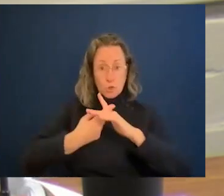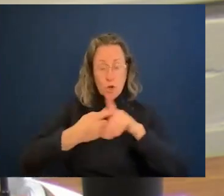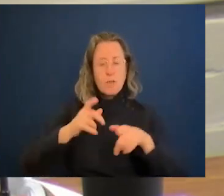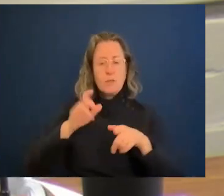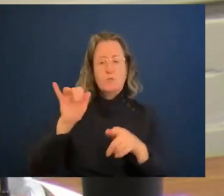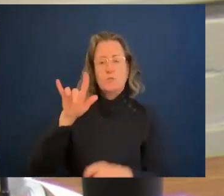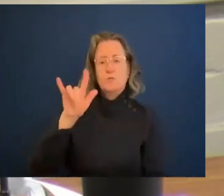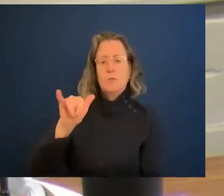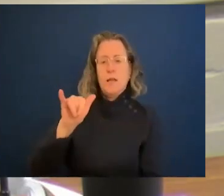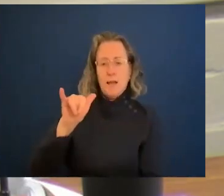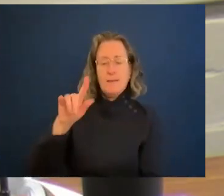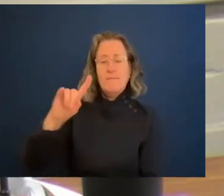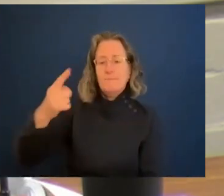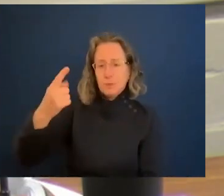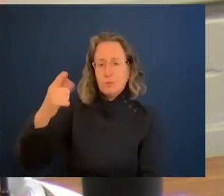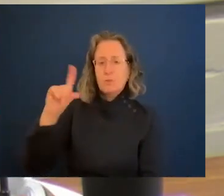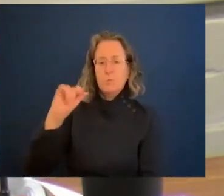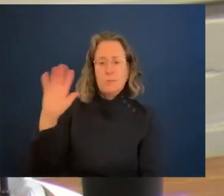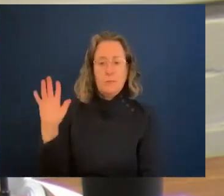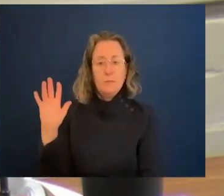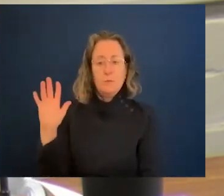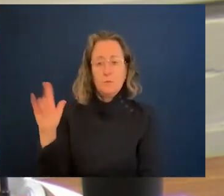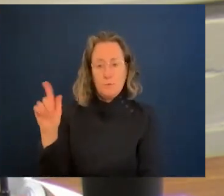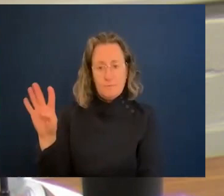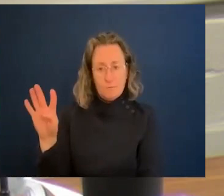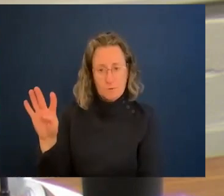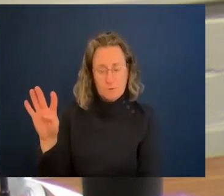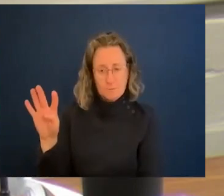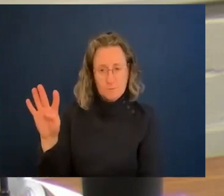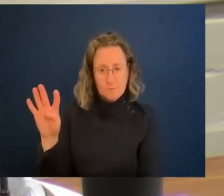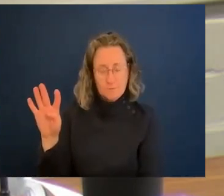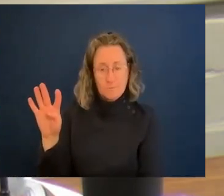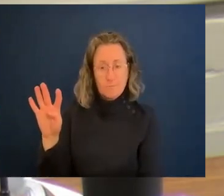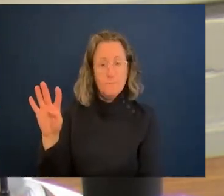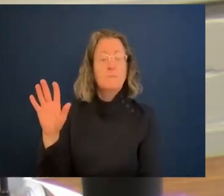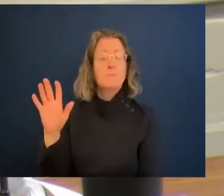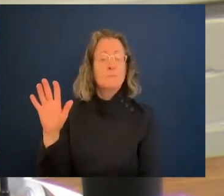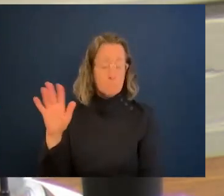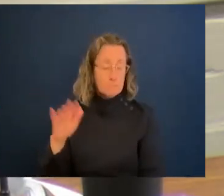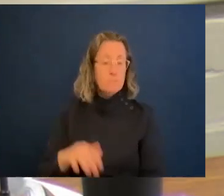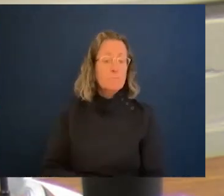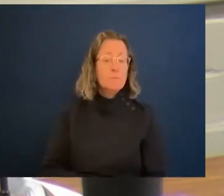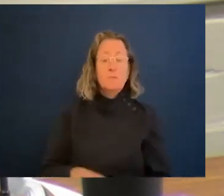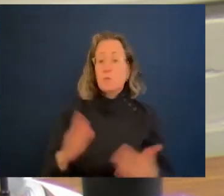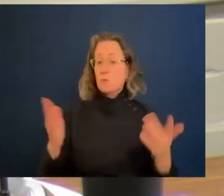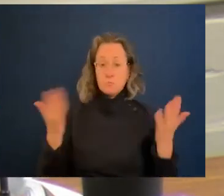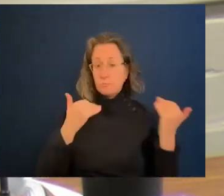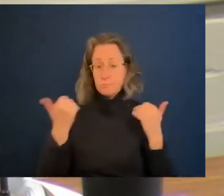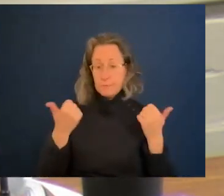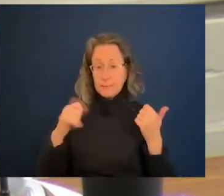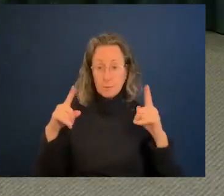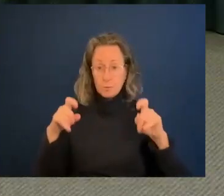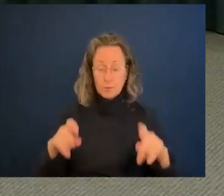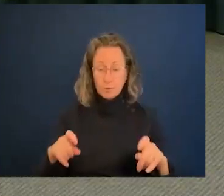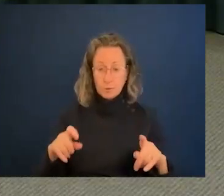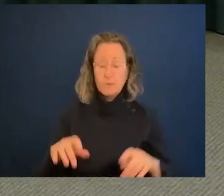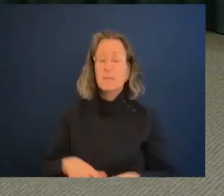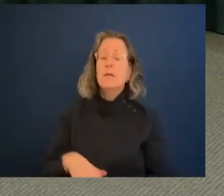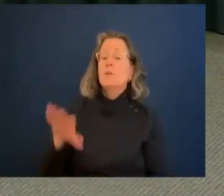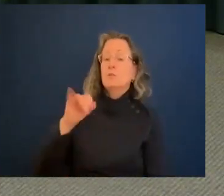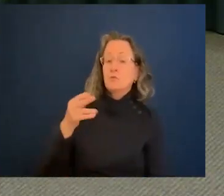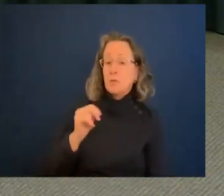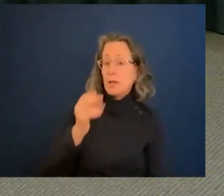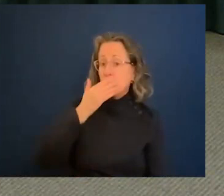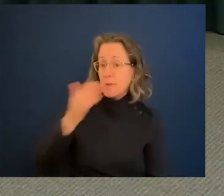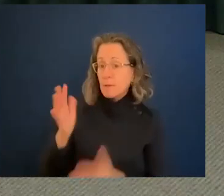kiers assistants we're happy to answer any questions about that process excellent John thank you very much for the